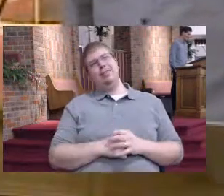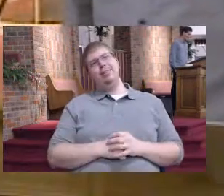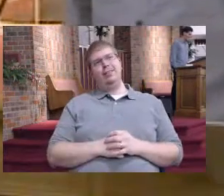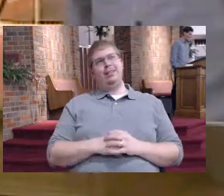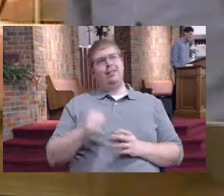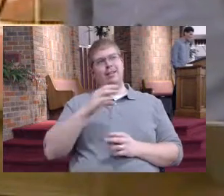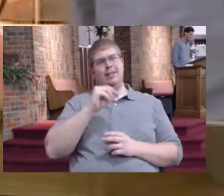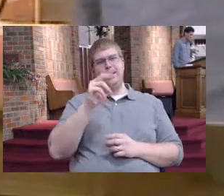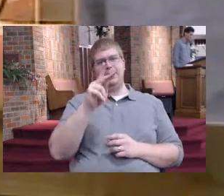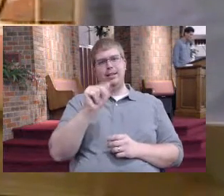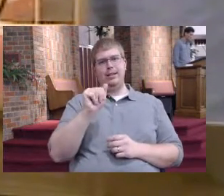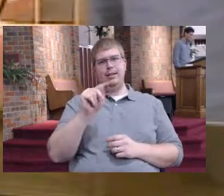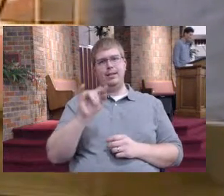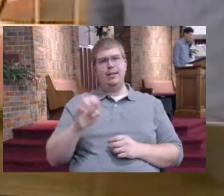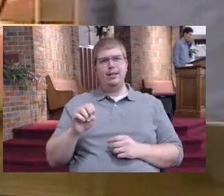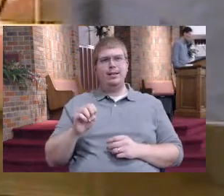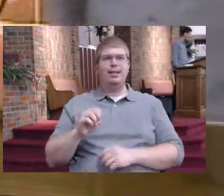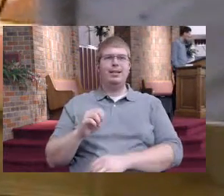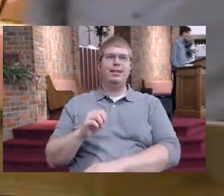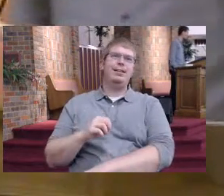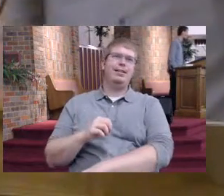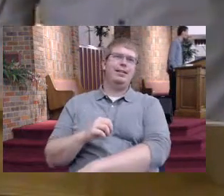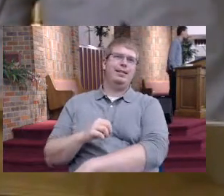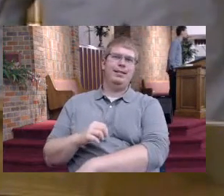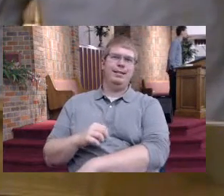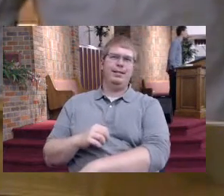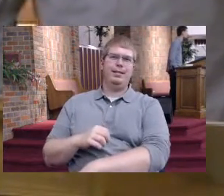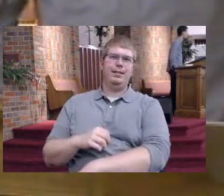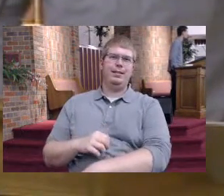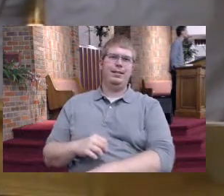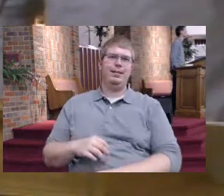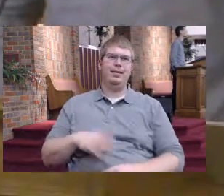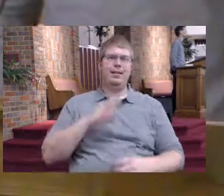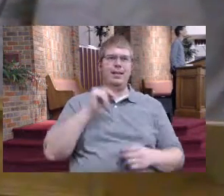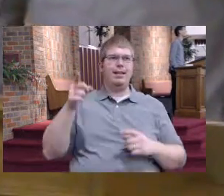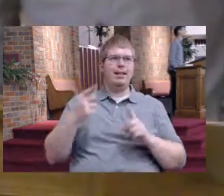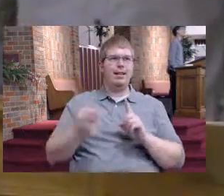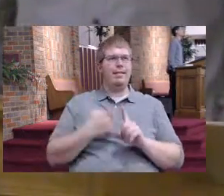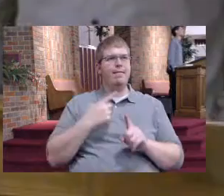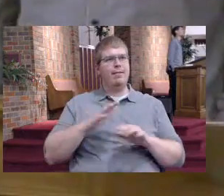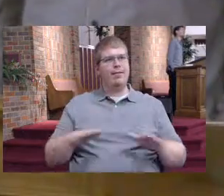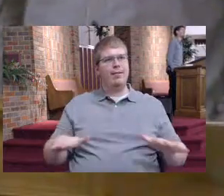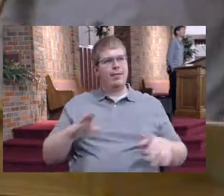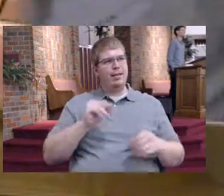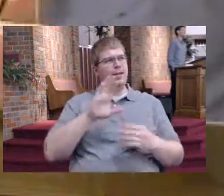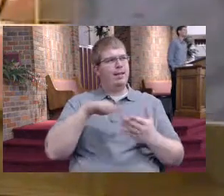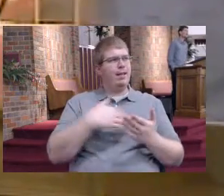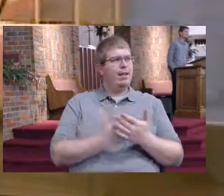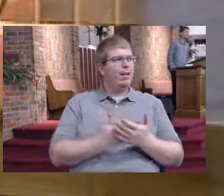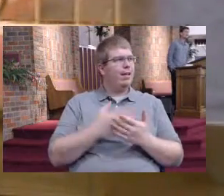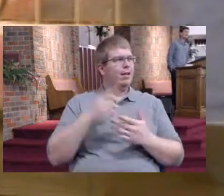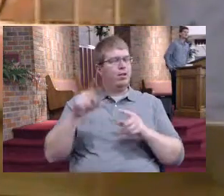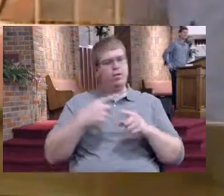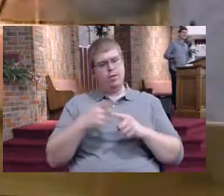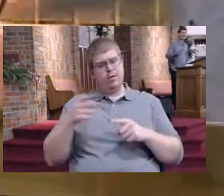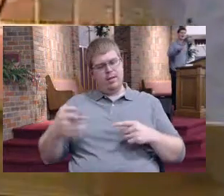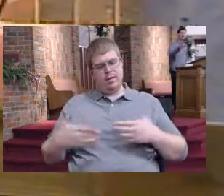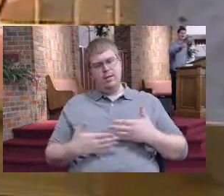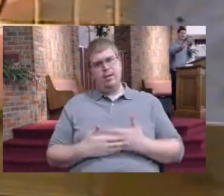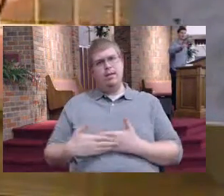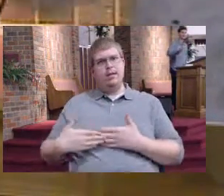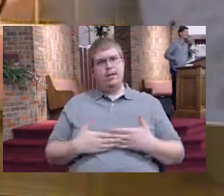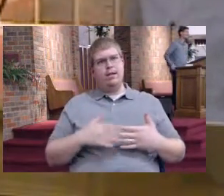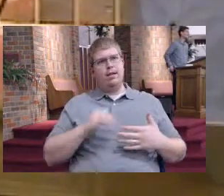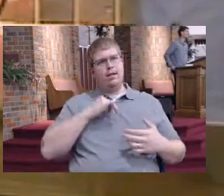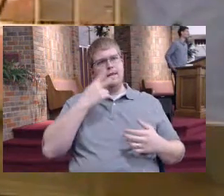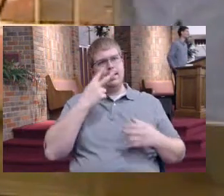And Katie, even with her being the first kid and all the, you know, when they're infants, I've seen a lot. I saw a